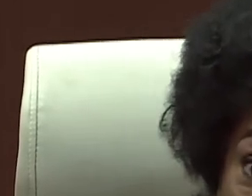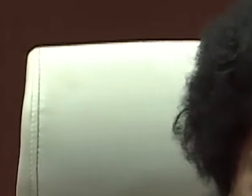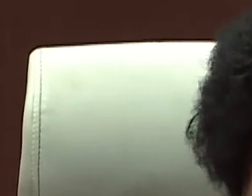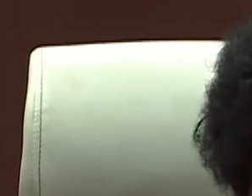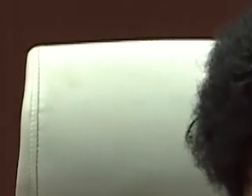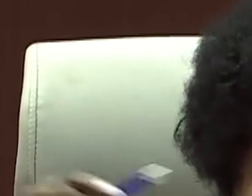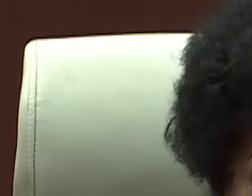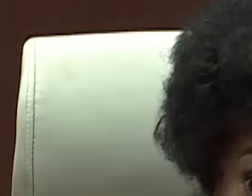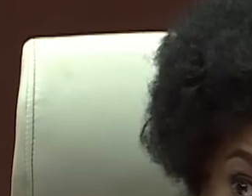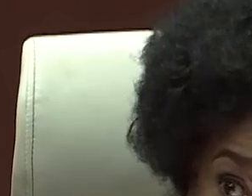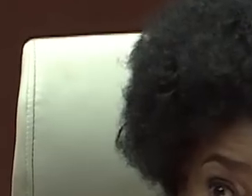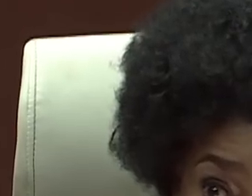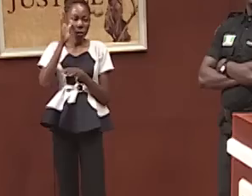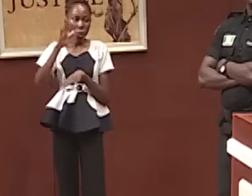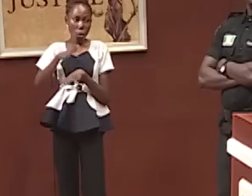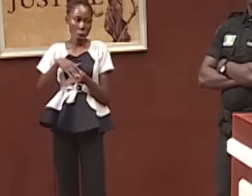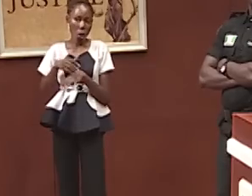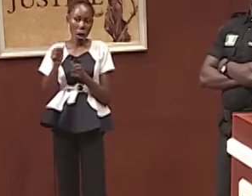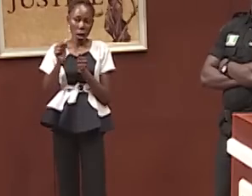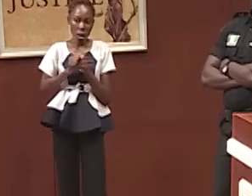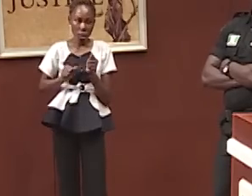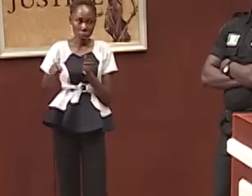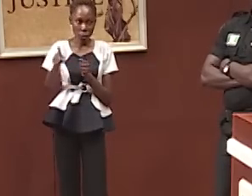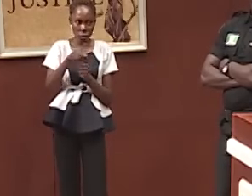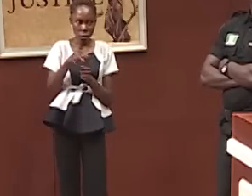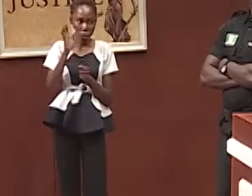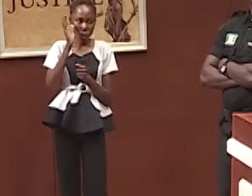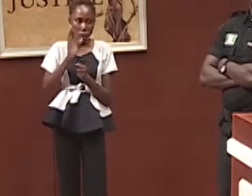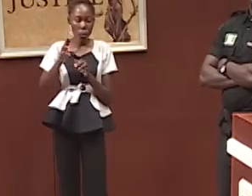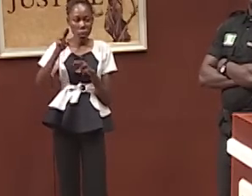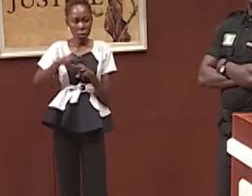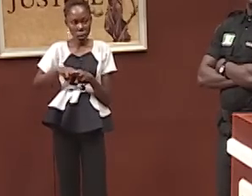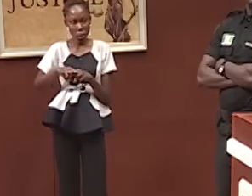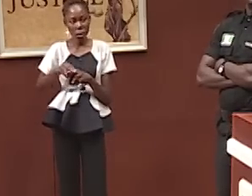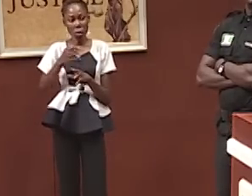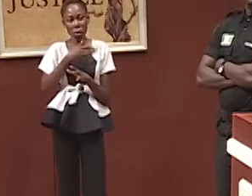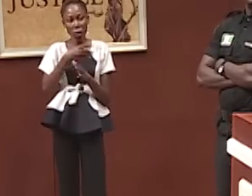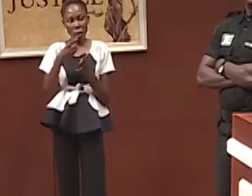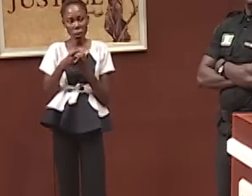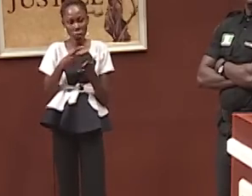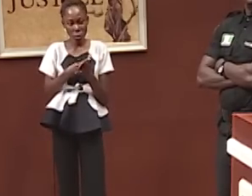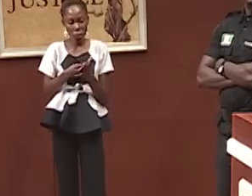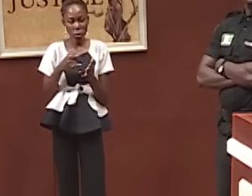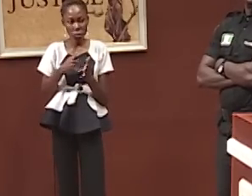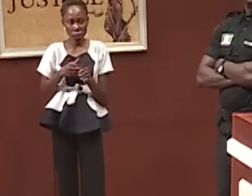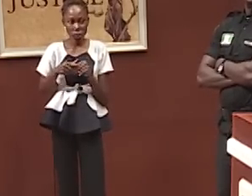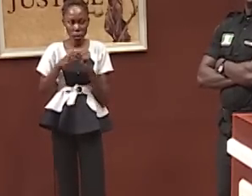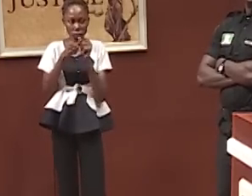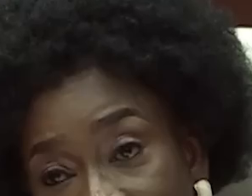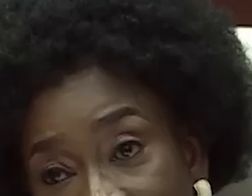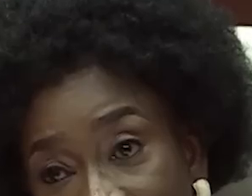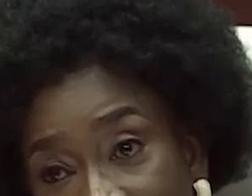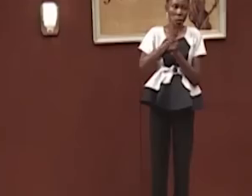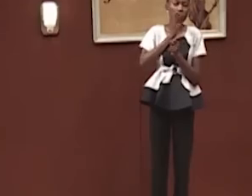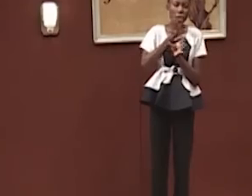to be invited to court if they are not able to implement the counsel. After the break, Judge Fumi adjourns this matter.